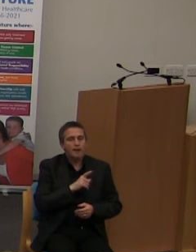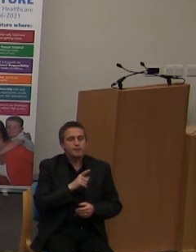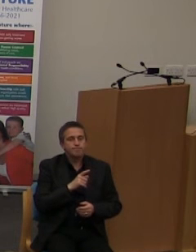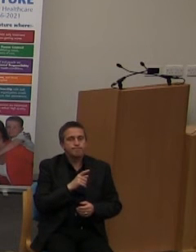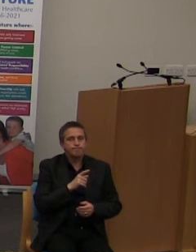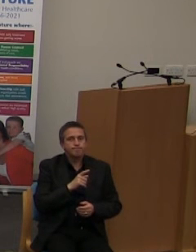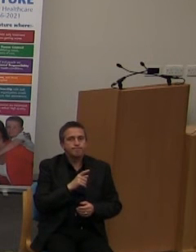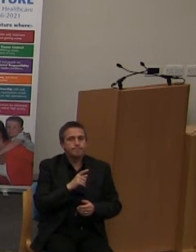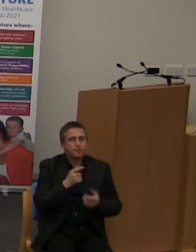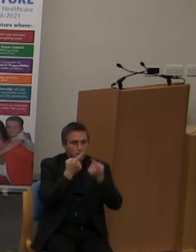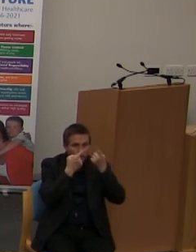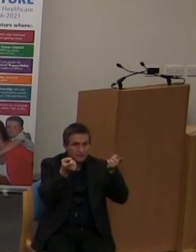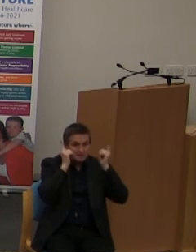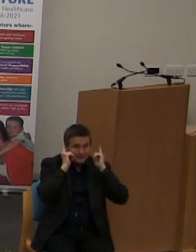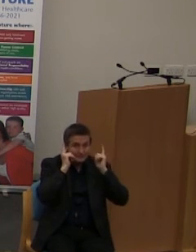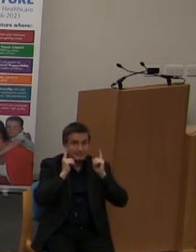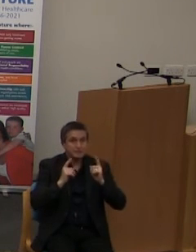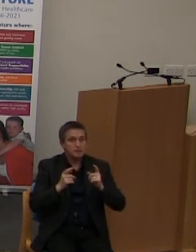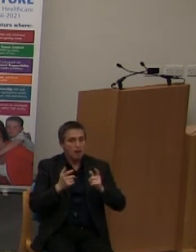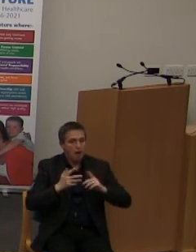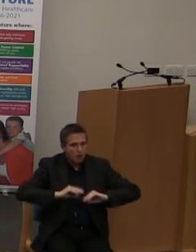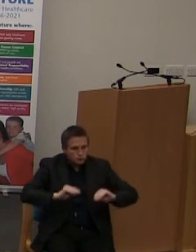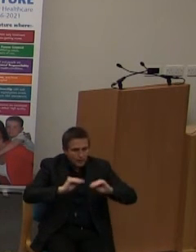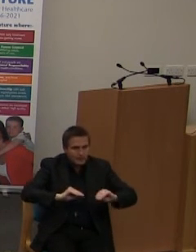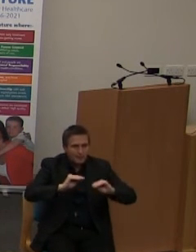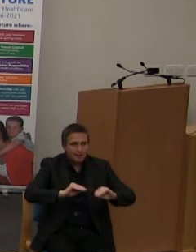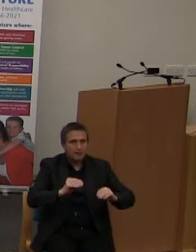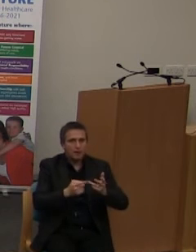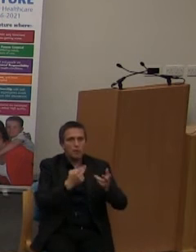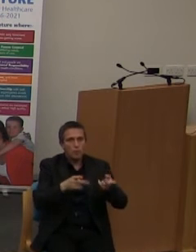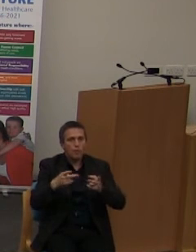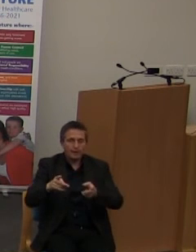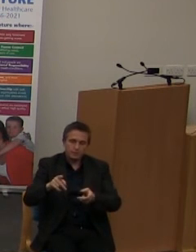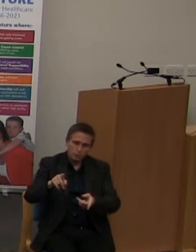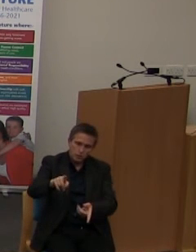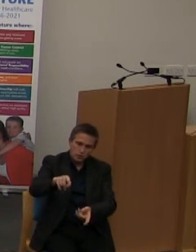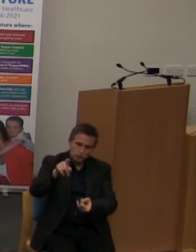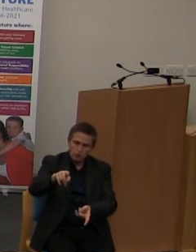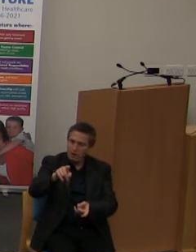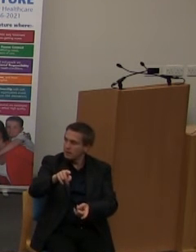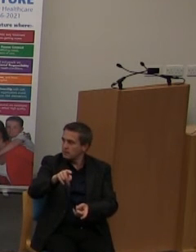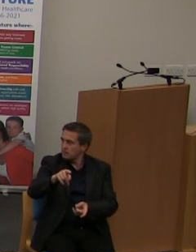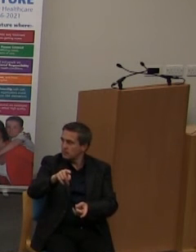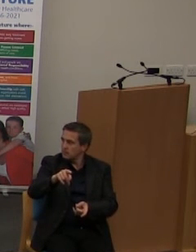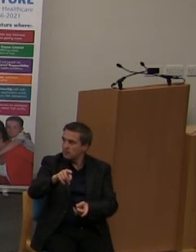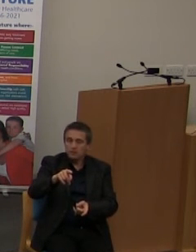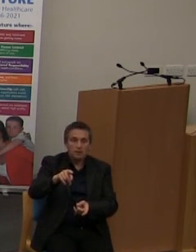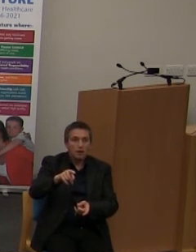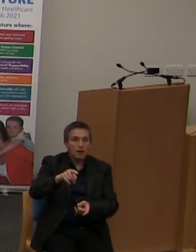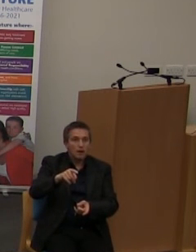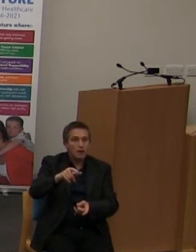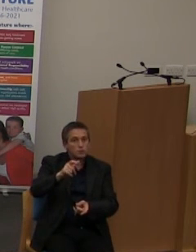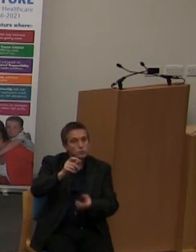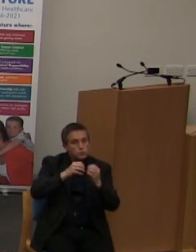on around at the universities and the training, the new ways in which we're trying to incentivise the career choice